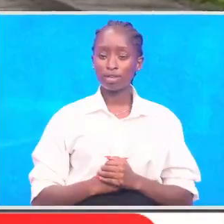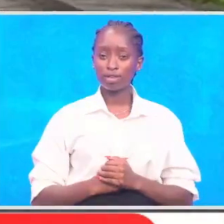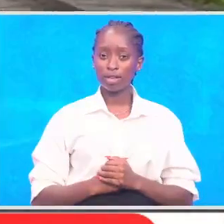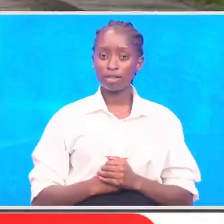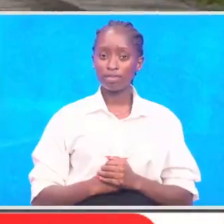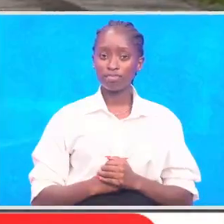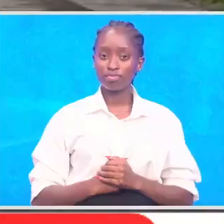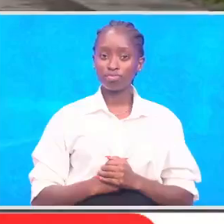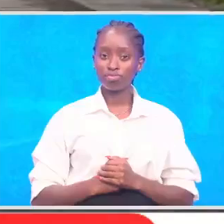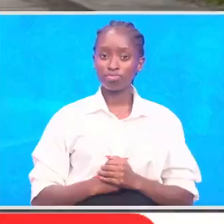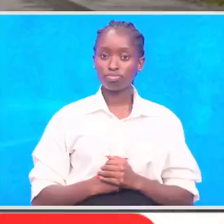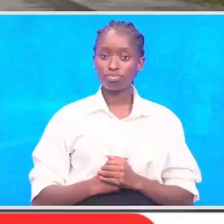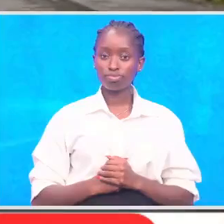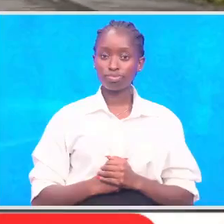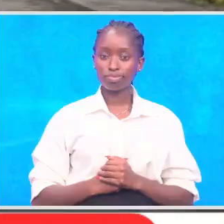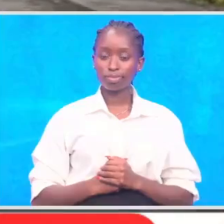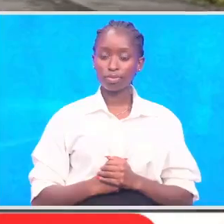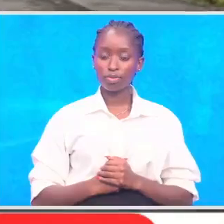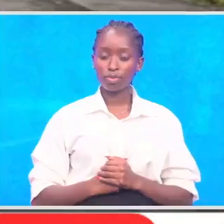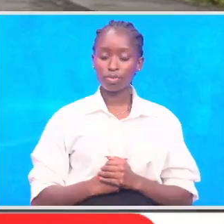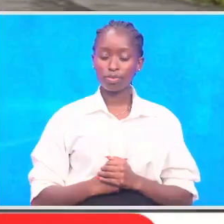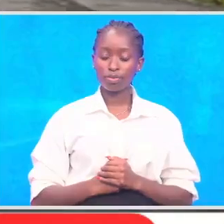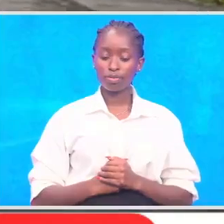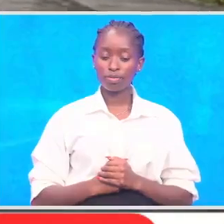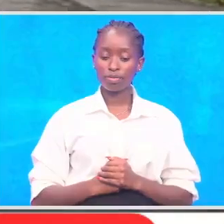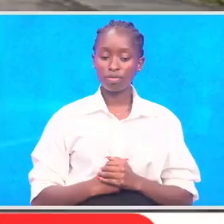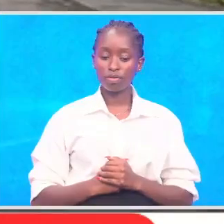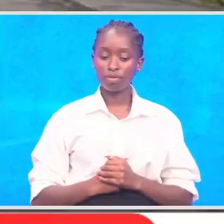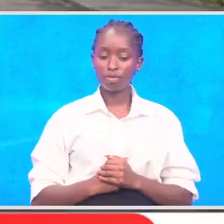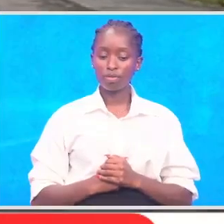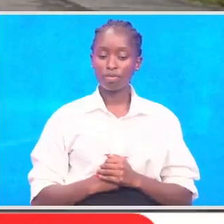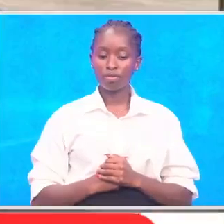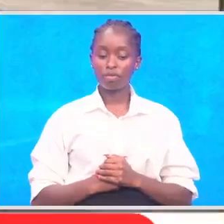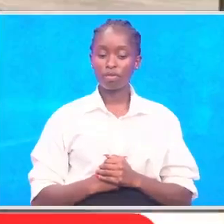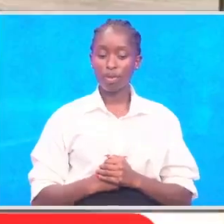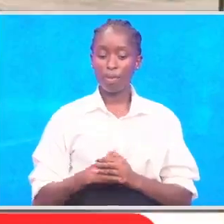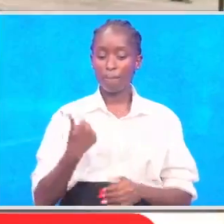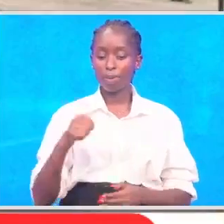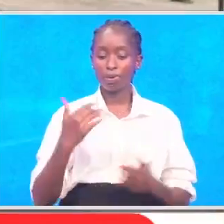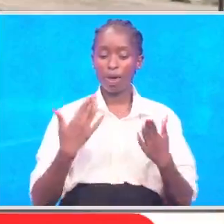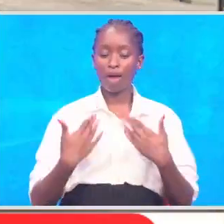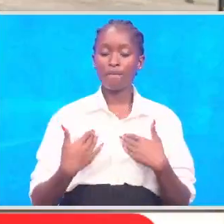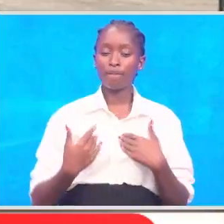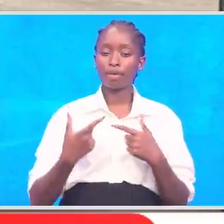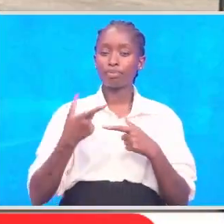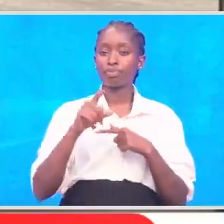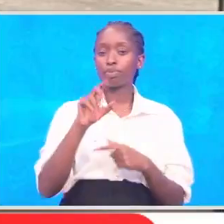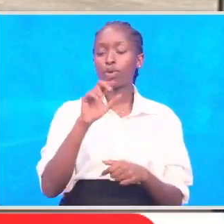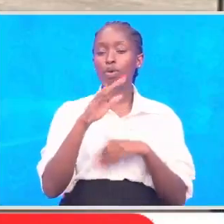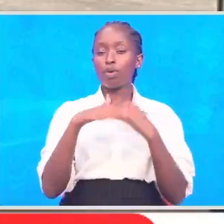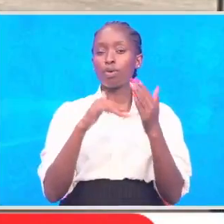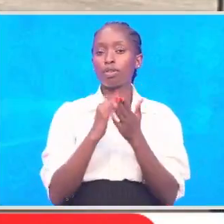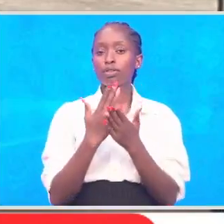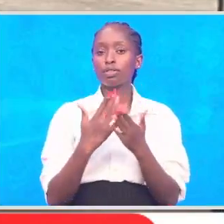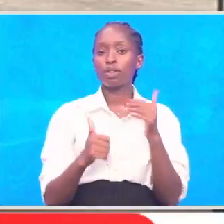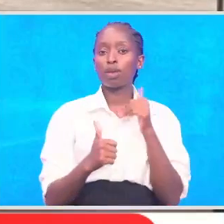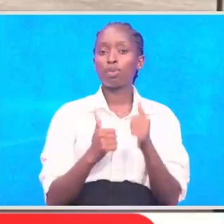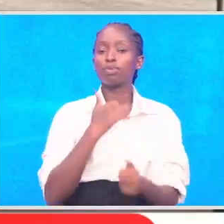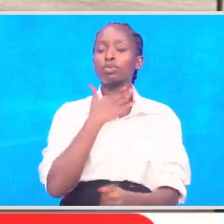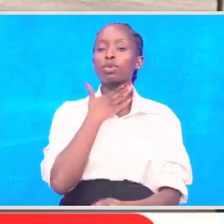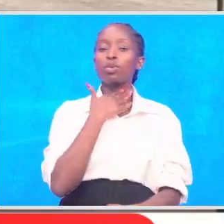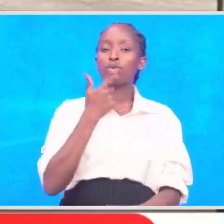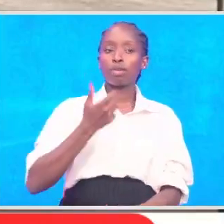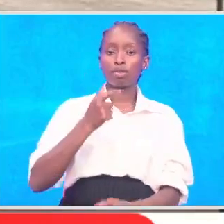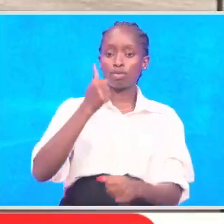a similar period in 2022. We have noted that there's an increase of drunken driving occurring within our country that is also a